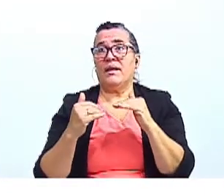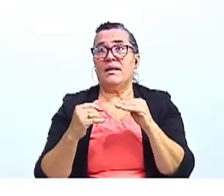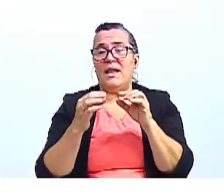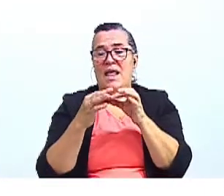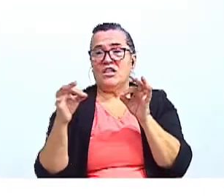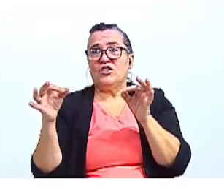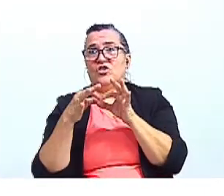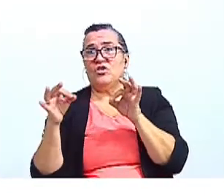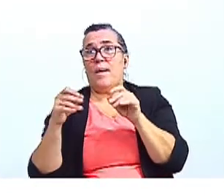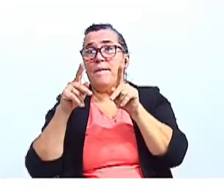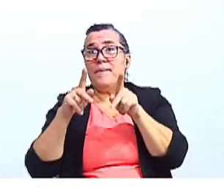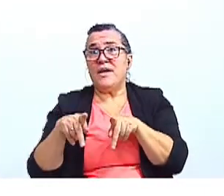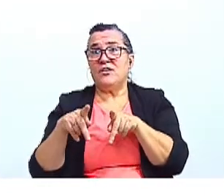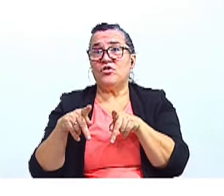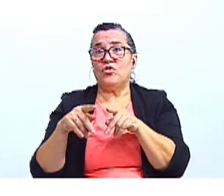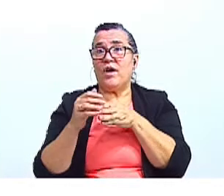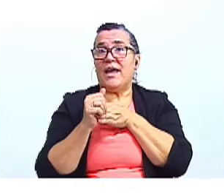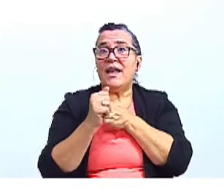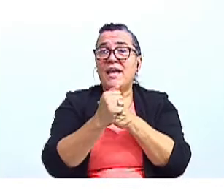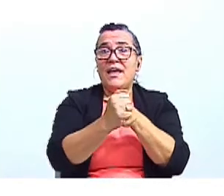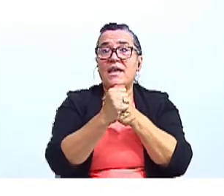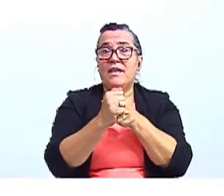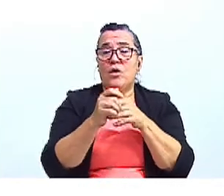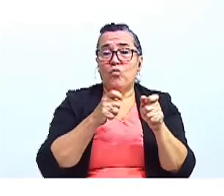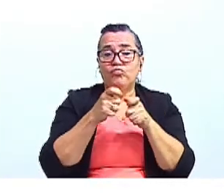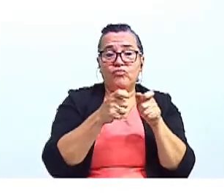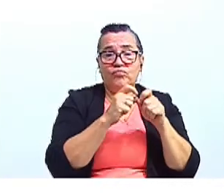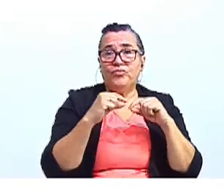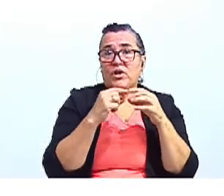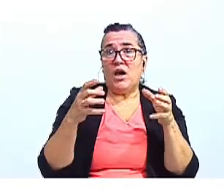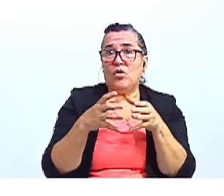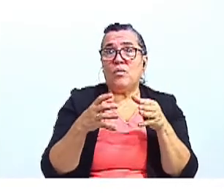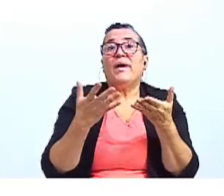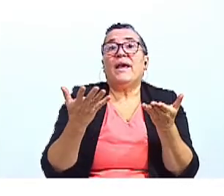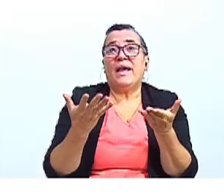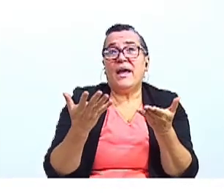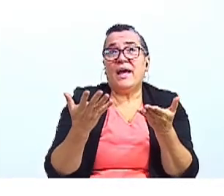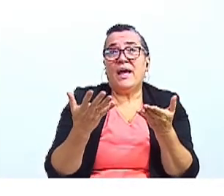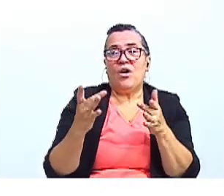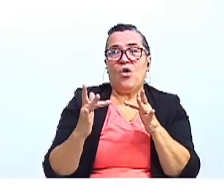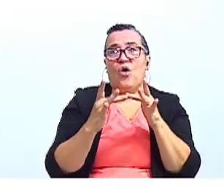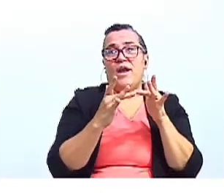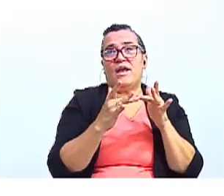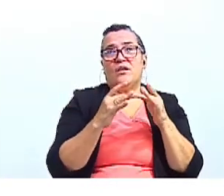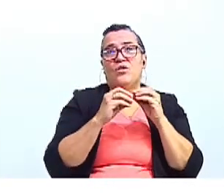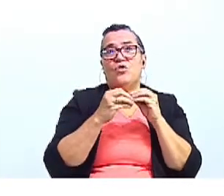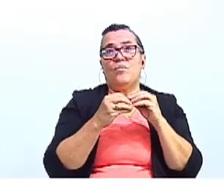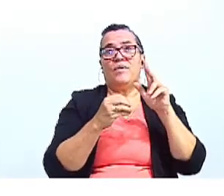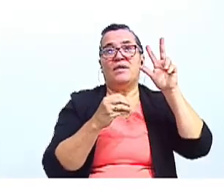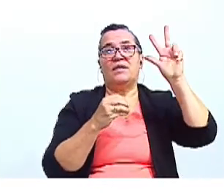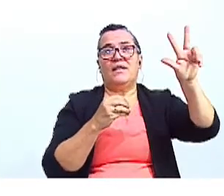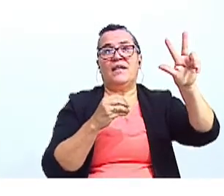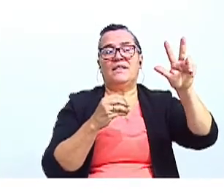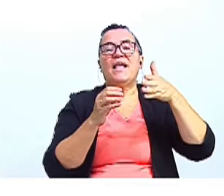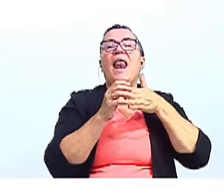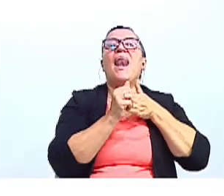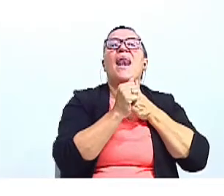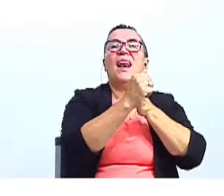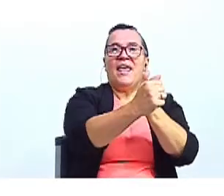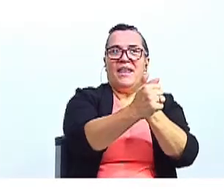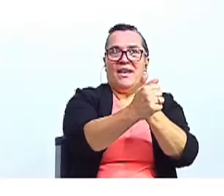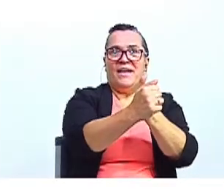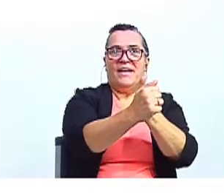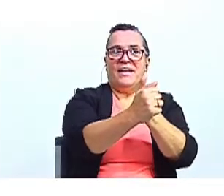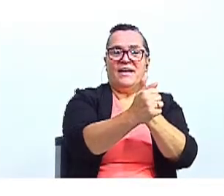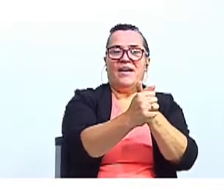is the person who leads or commands a group, which is connected to word number 3, leader.